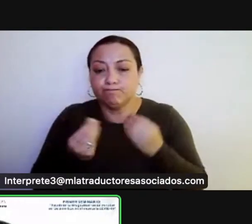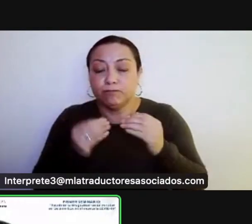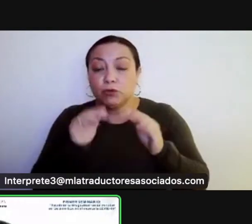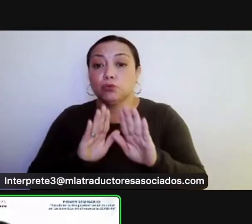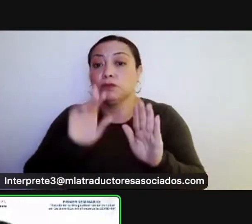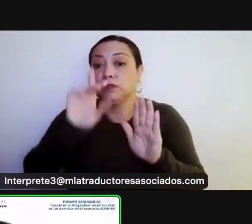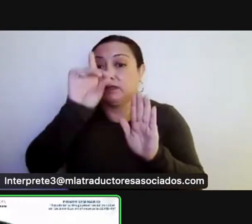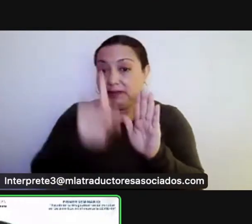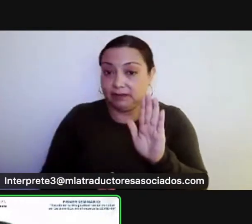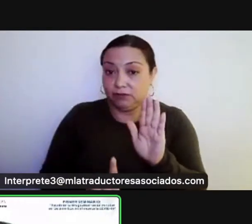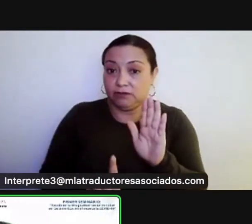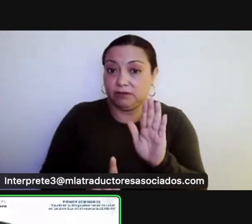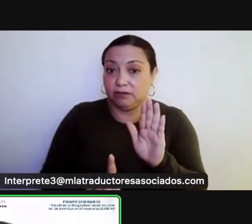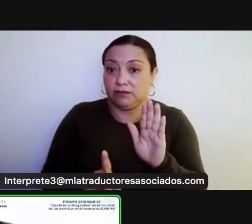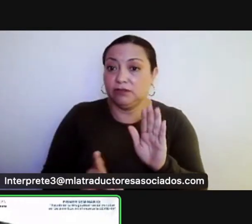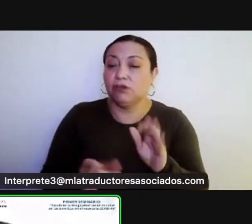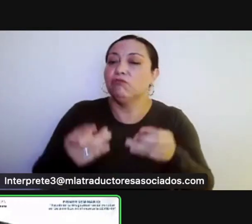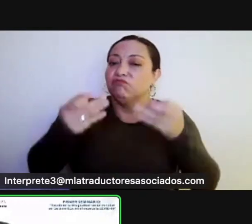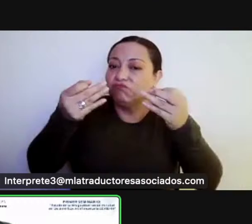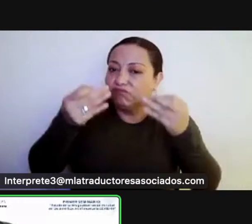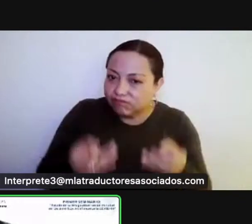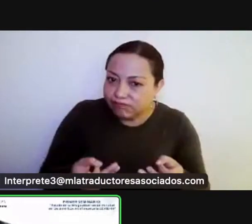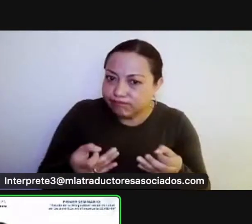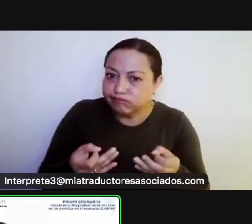those decisions to really